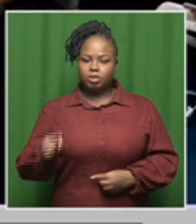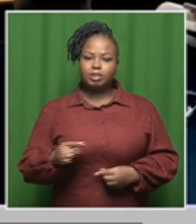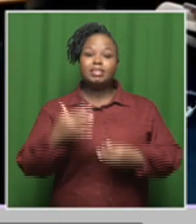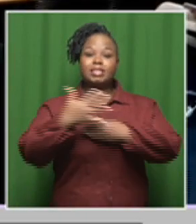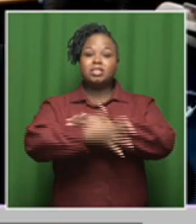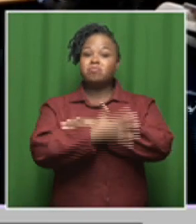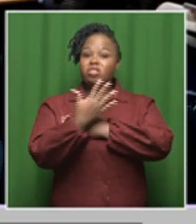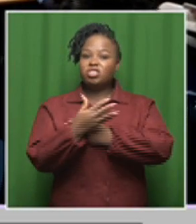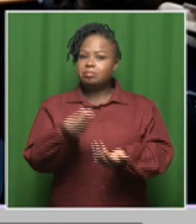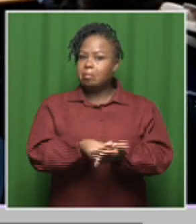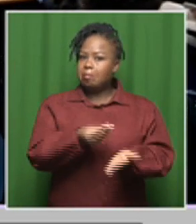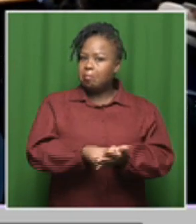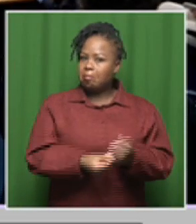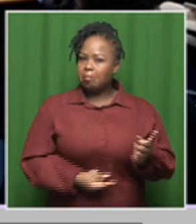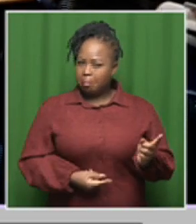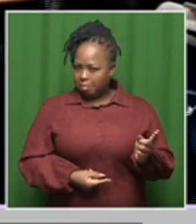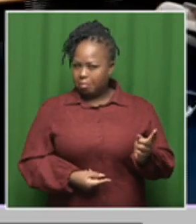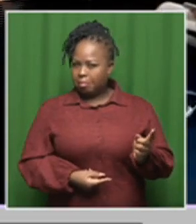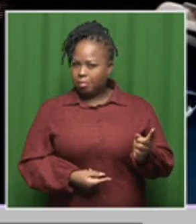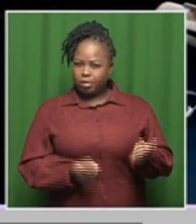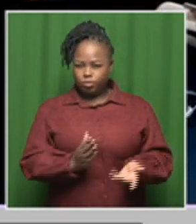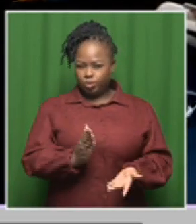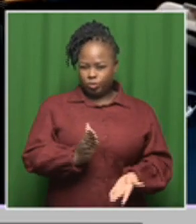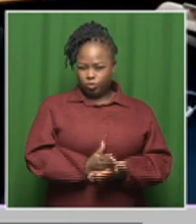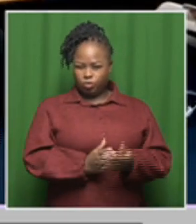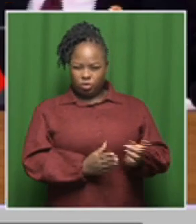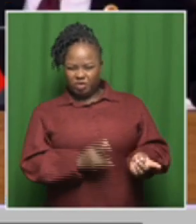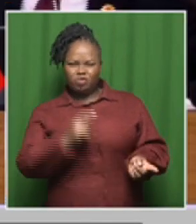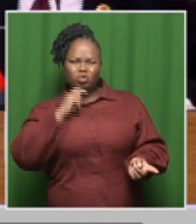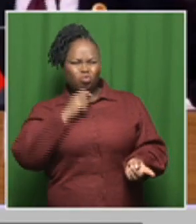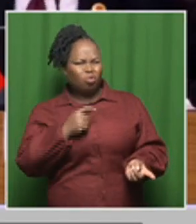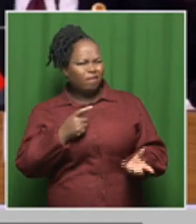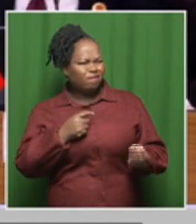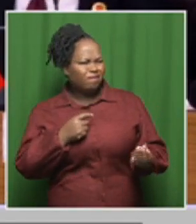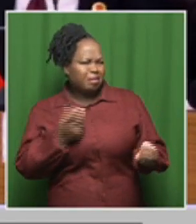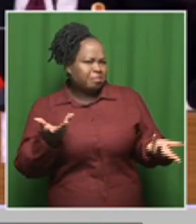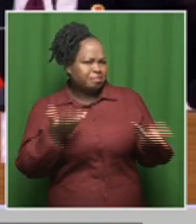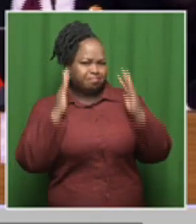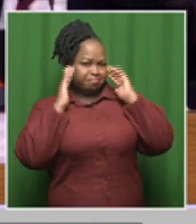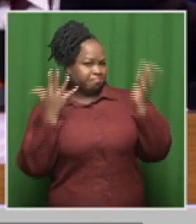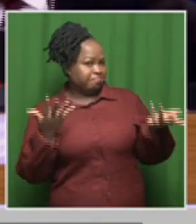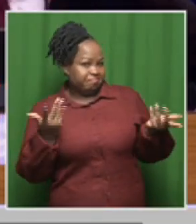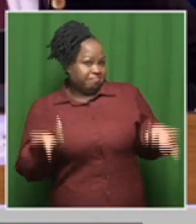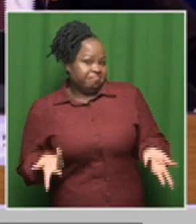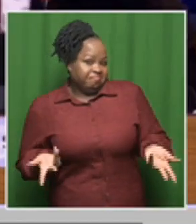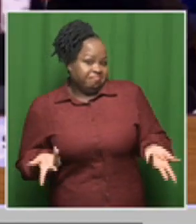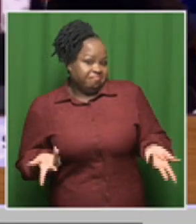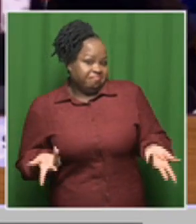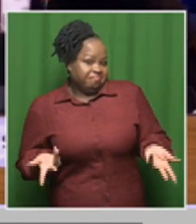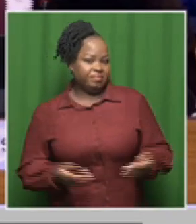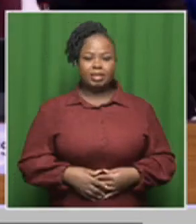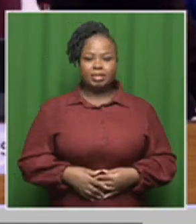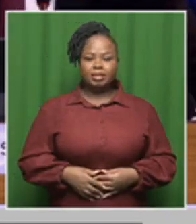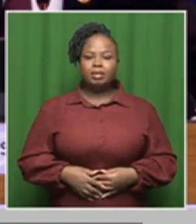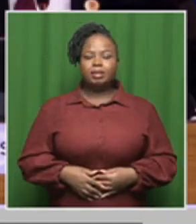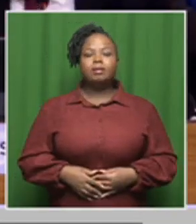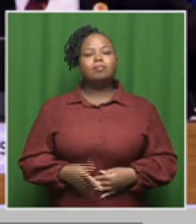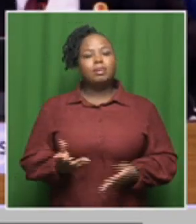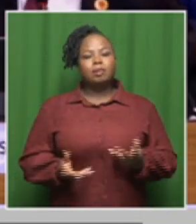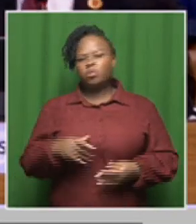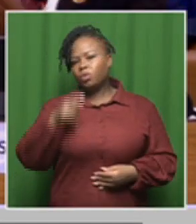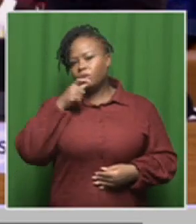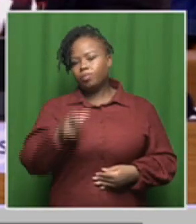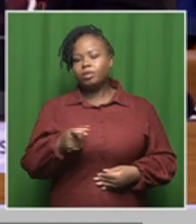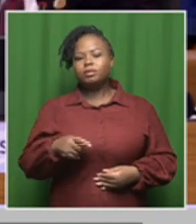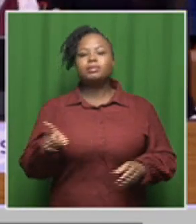BRICS currency, one we're not too sure that there is even one. I'm not sure that's been spoken about at any level at the moment. And also